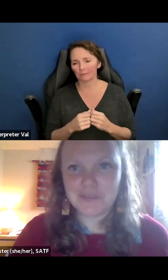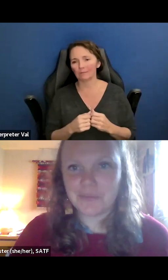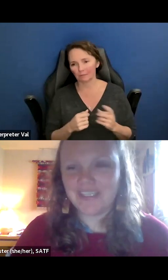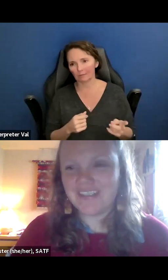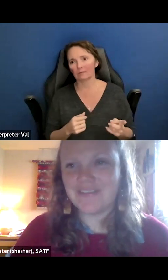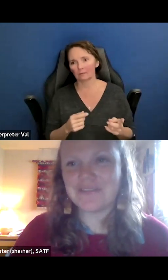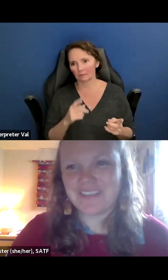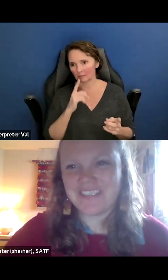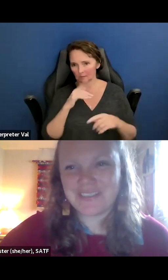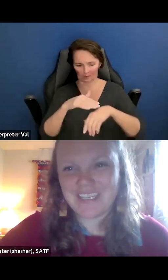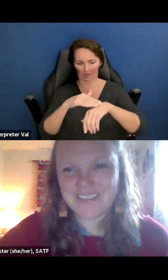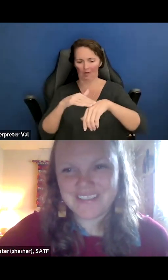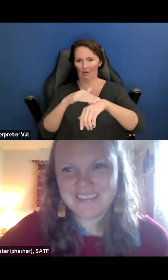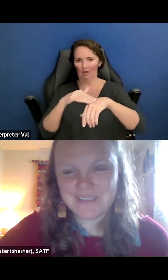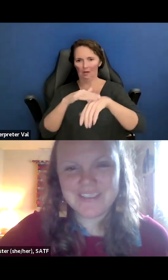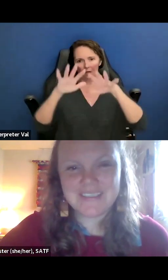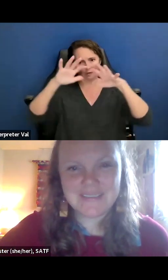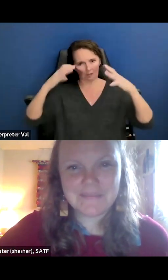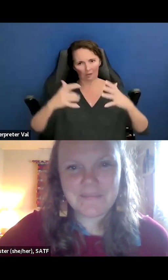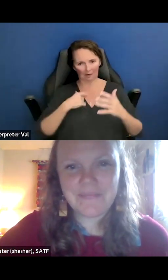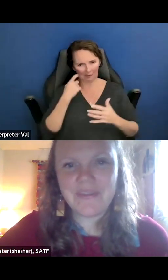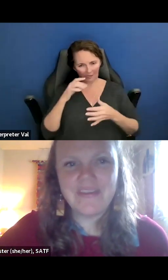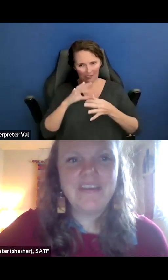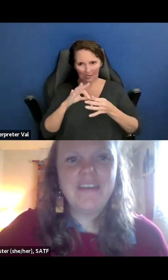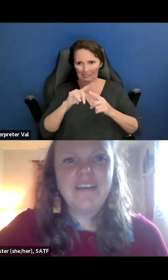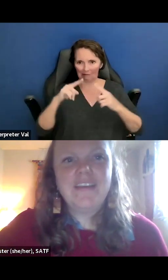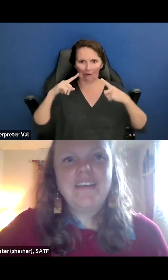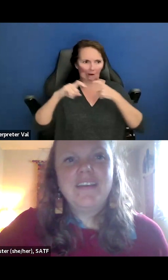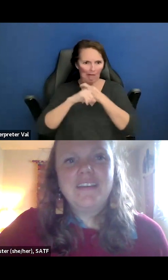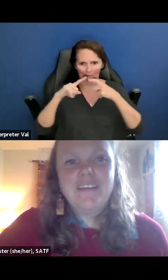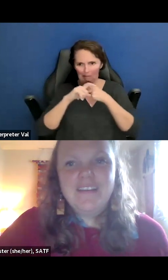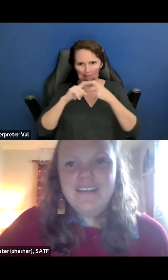very much the point of those confidential advocacy services.